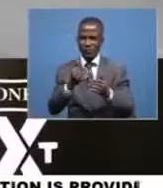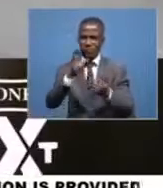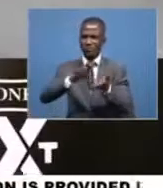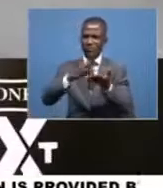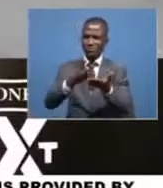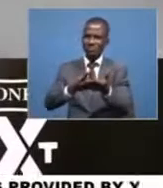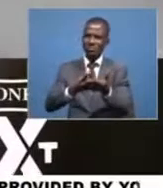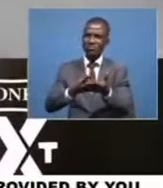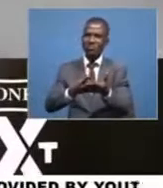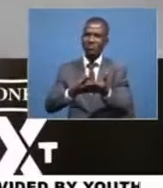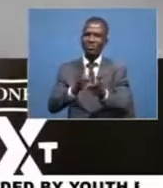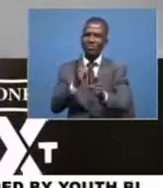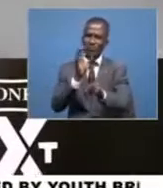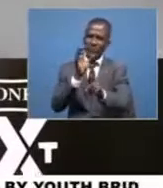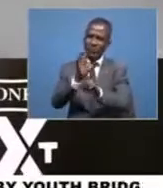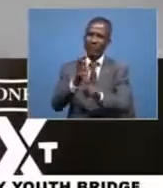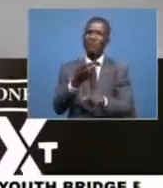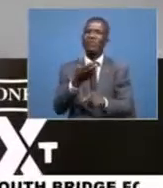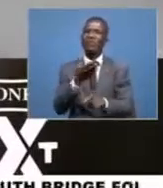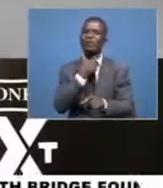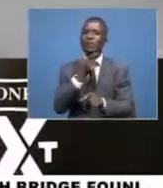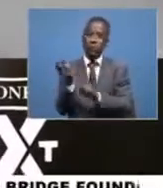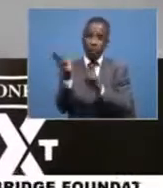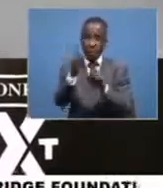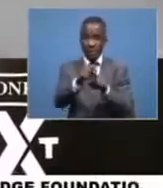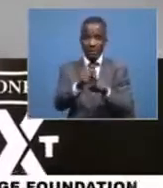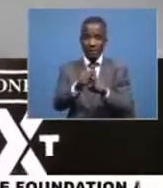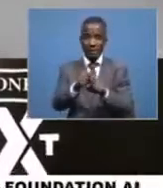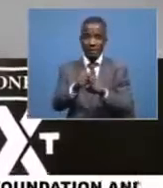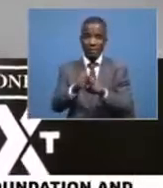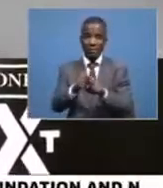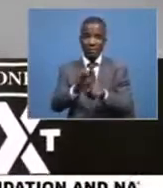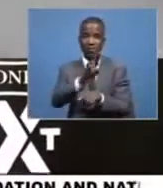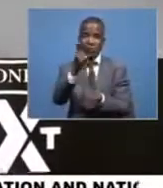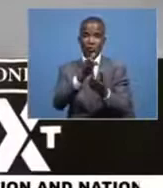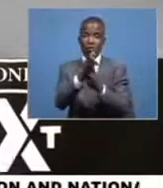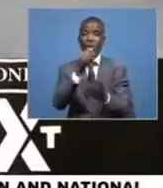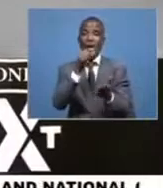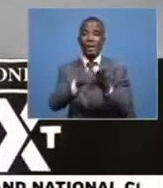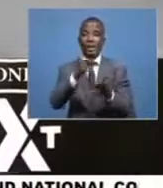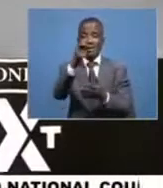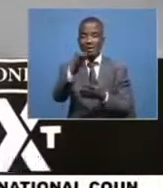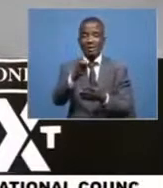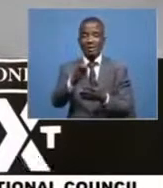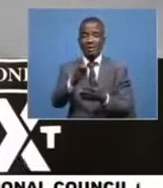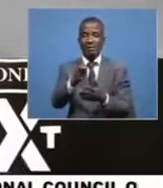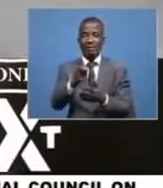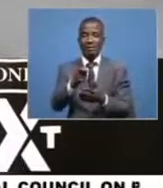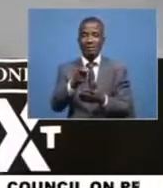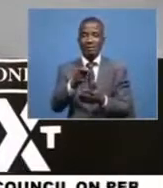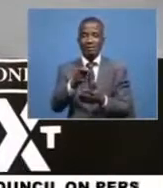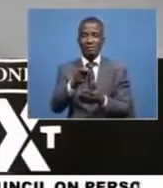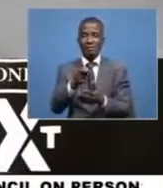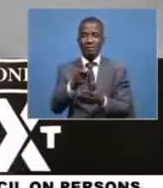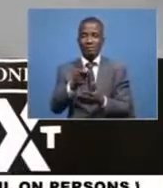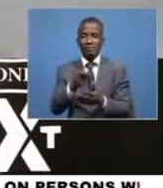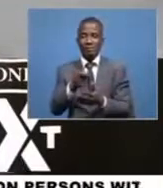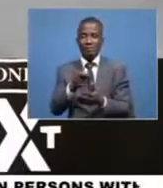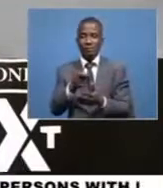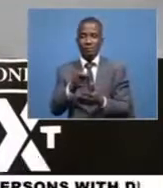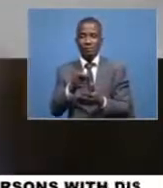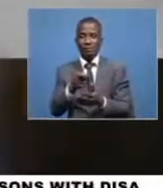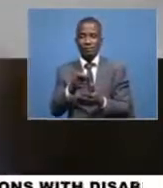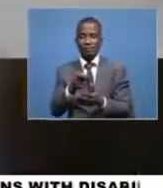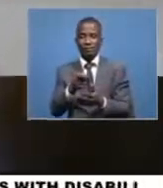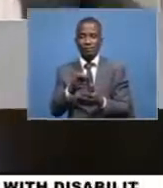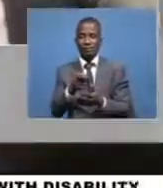in relation to proceedings, if it's before the High Court, for instance, if it's a matter before the